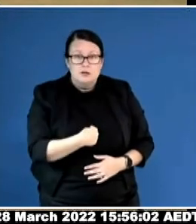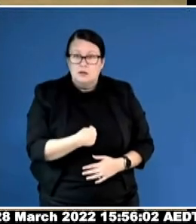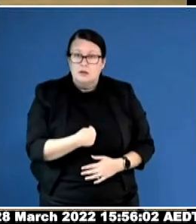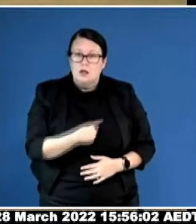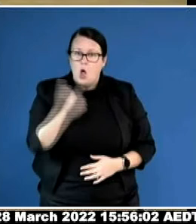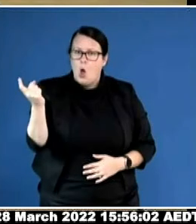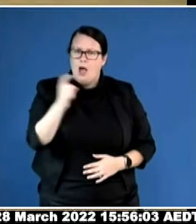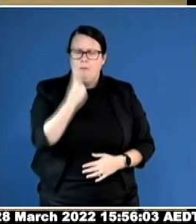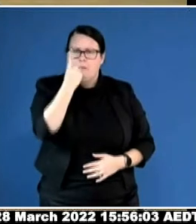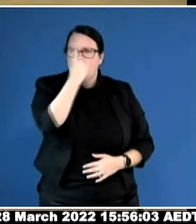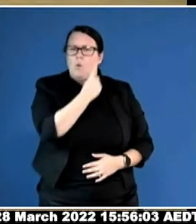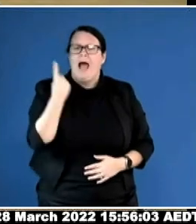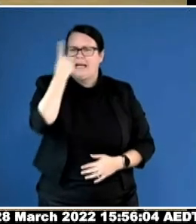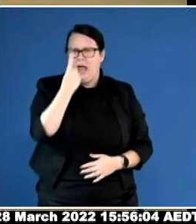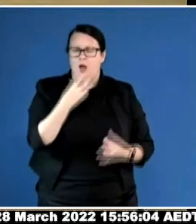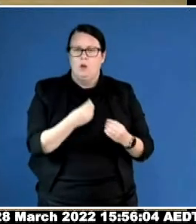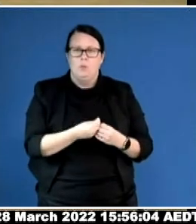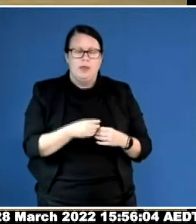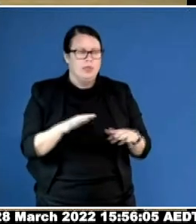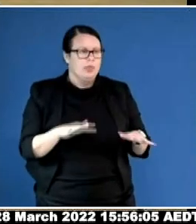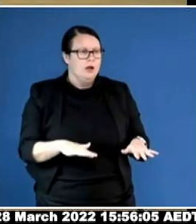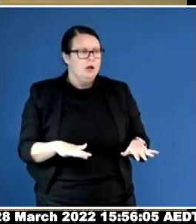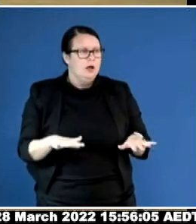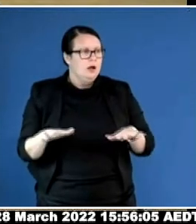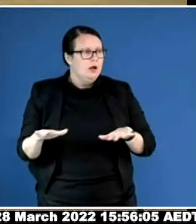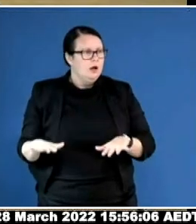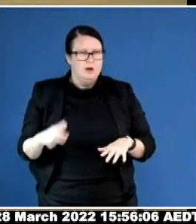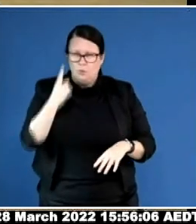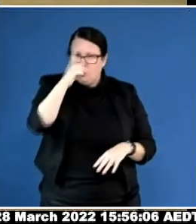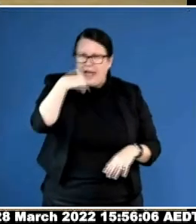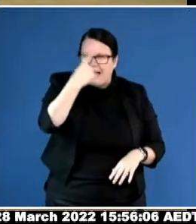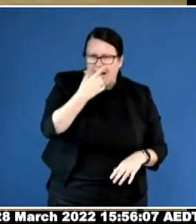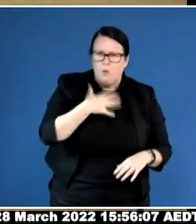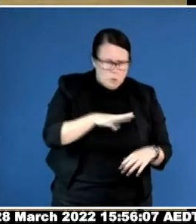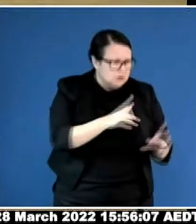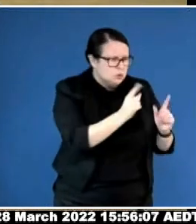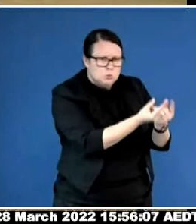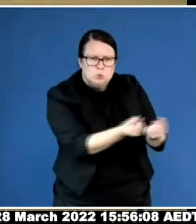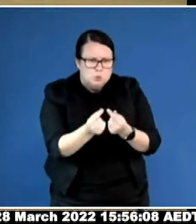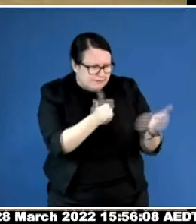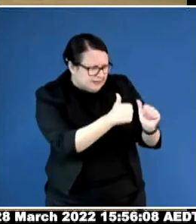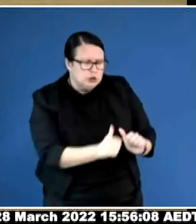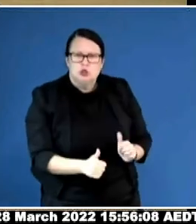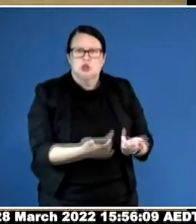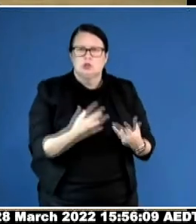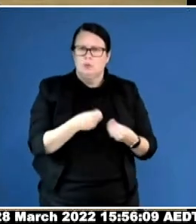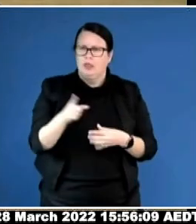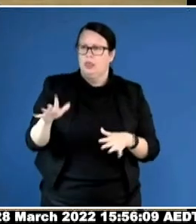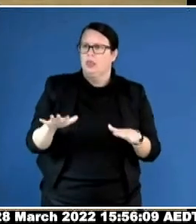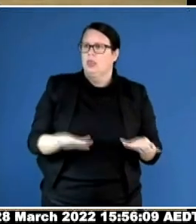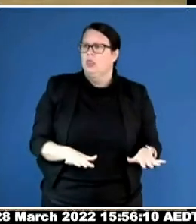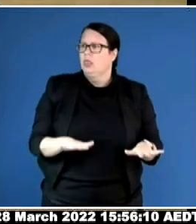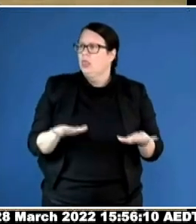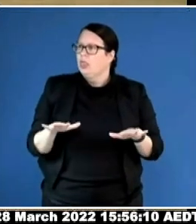come for 1 hour shifts. And in those short shifts, you want to maximise what gets done in that time frame. So she'd go